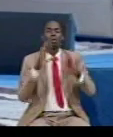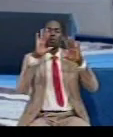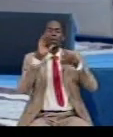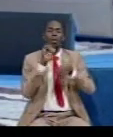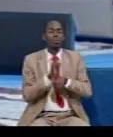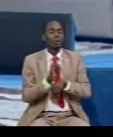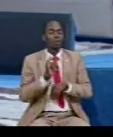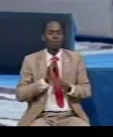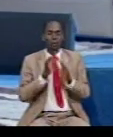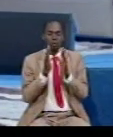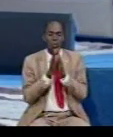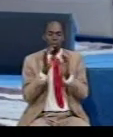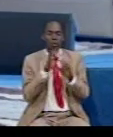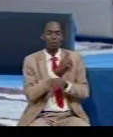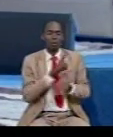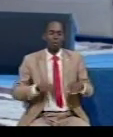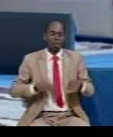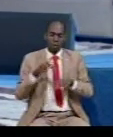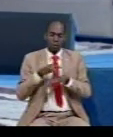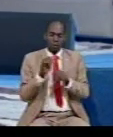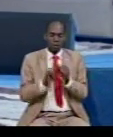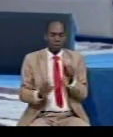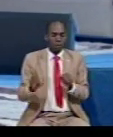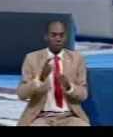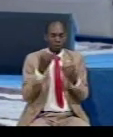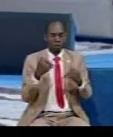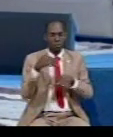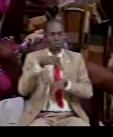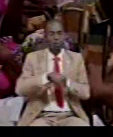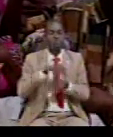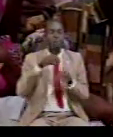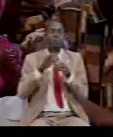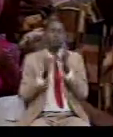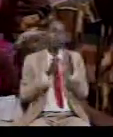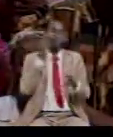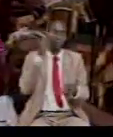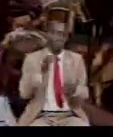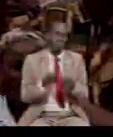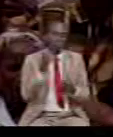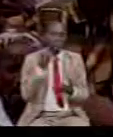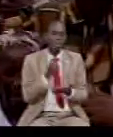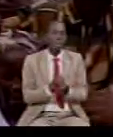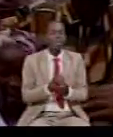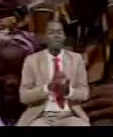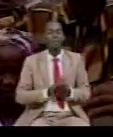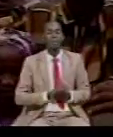pray, oh Lord, touch everyone tonight in Jesus' name.